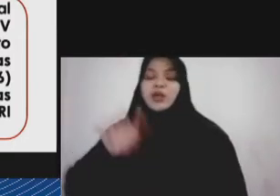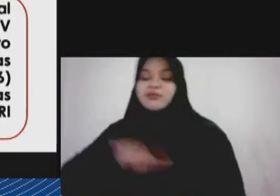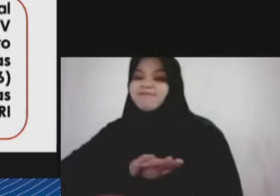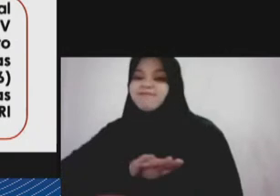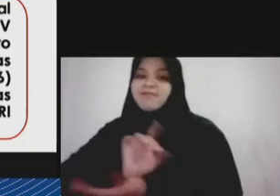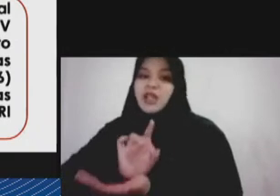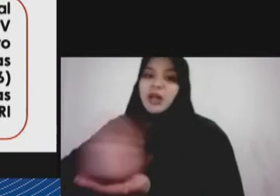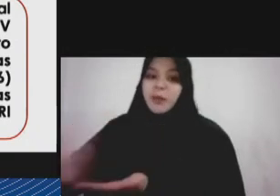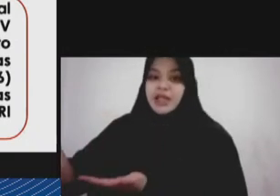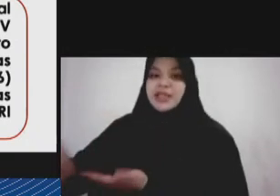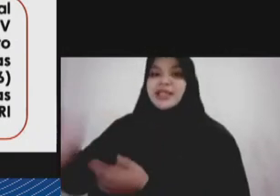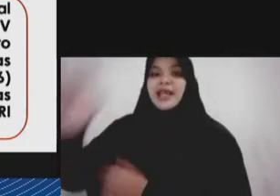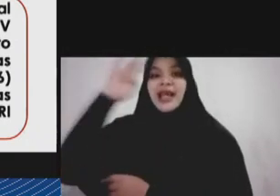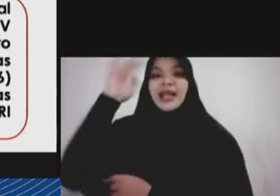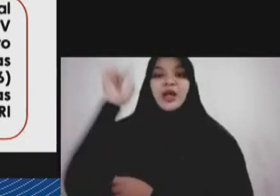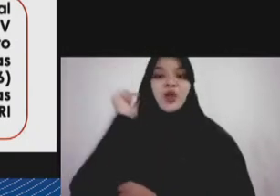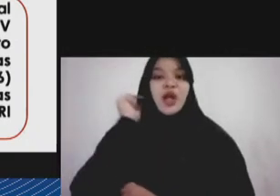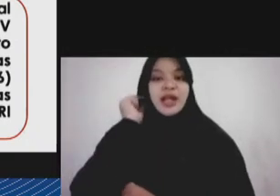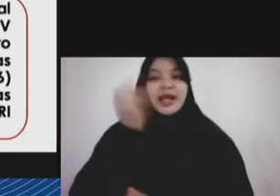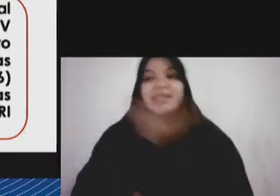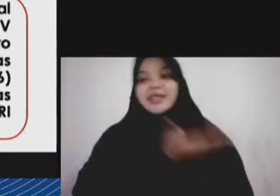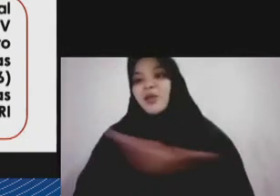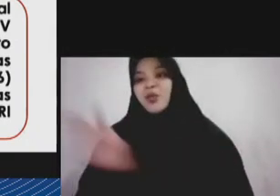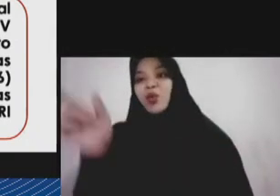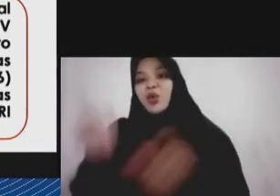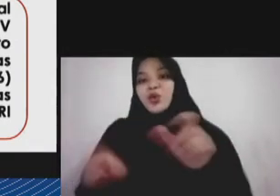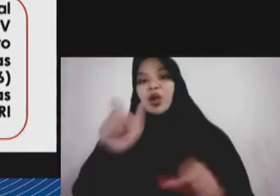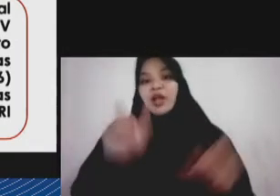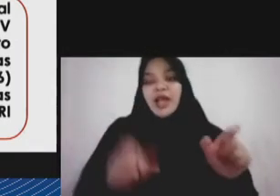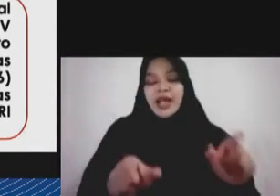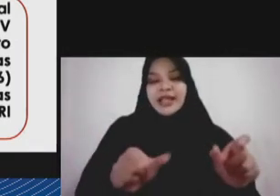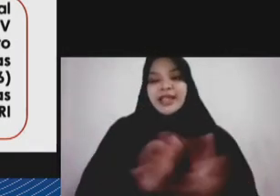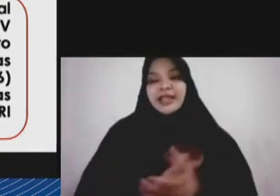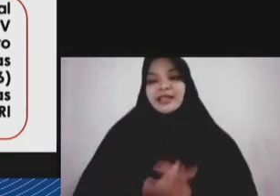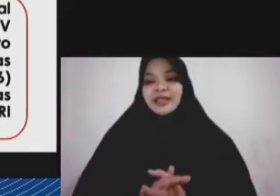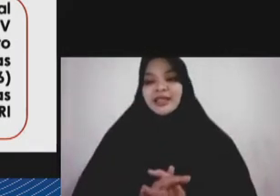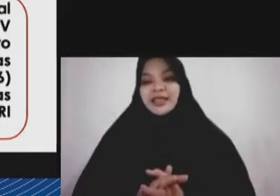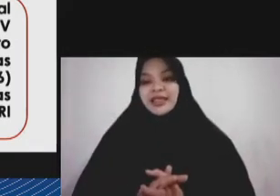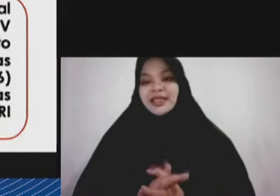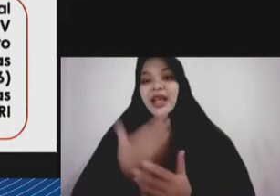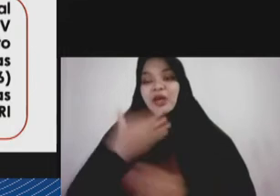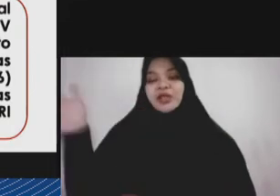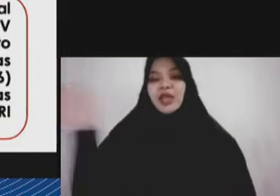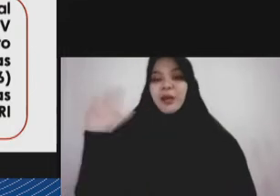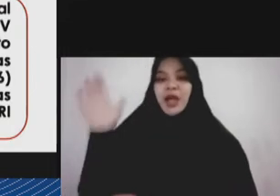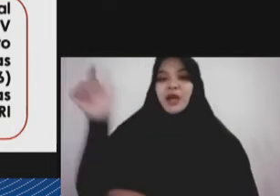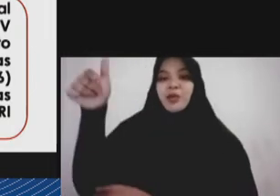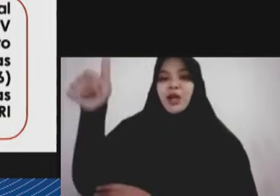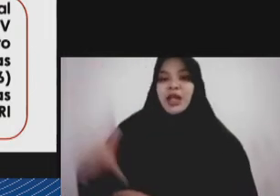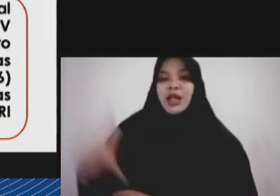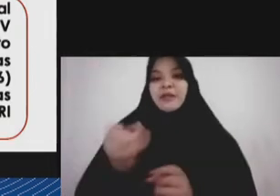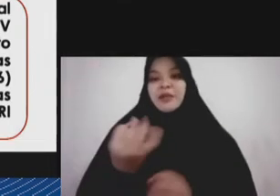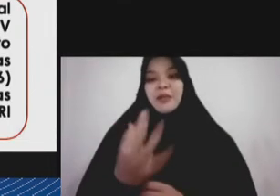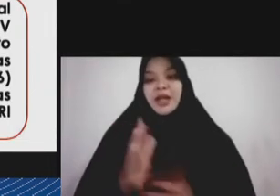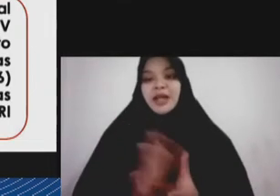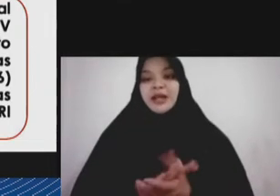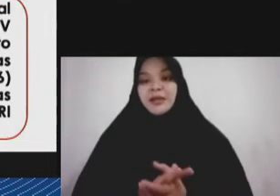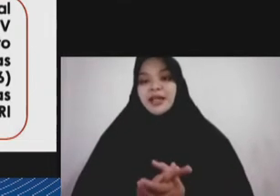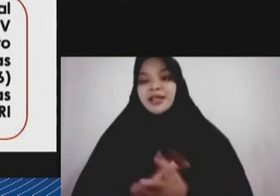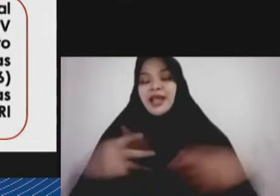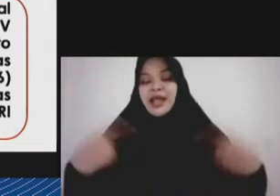gentlemen, everybody who attends this webinar, these are some of the things that we